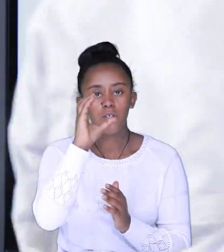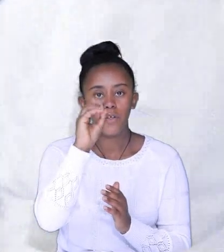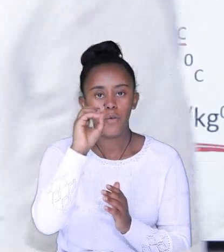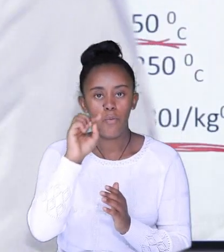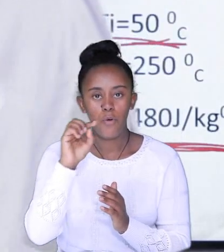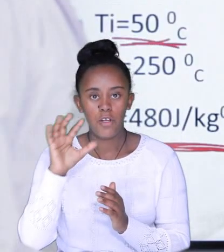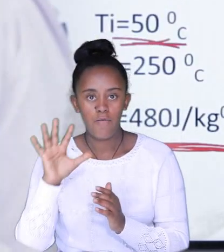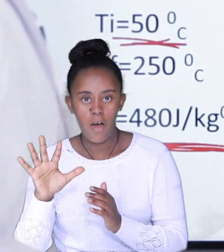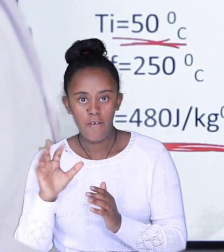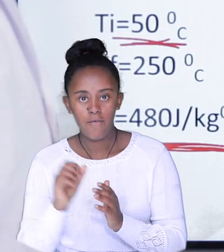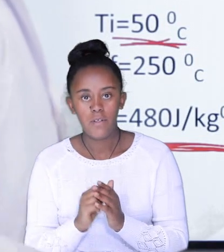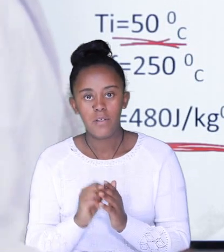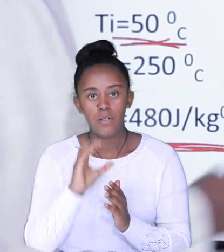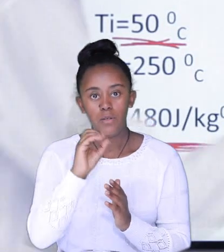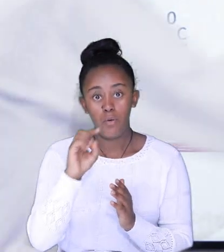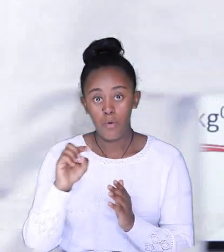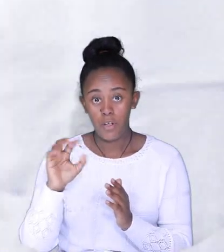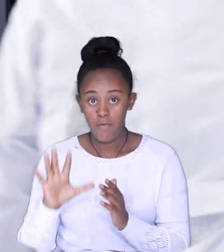0.5